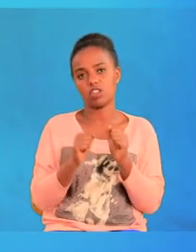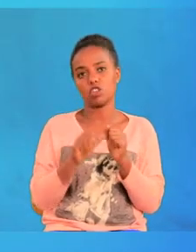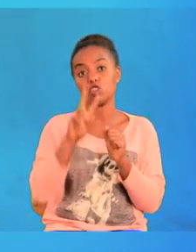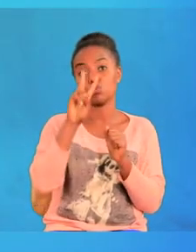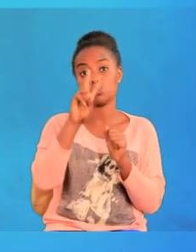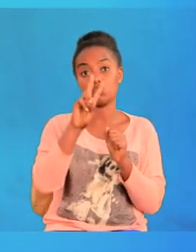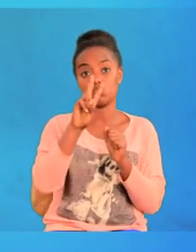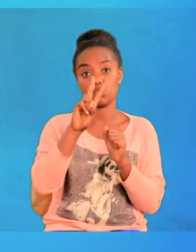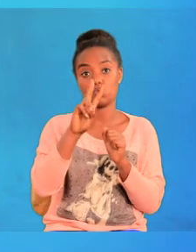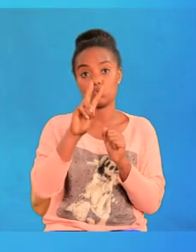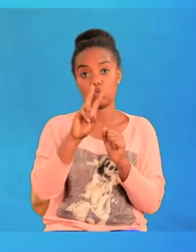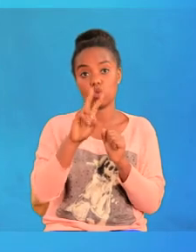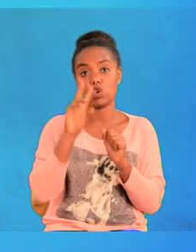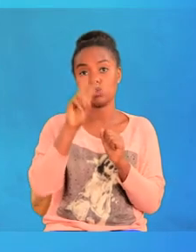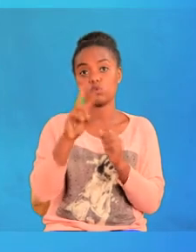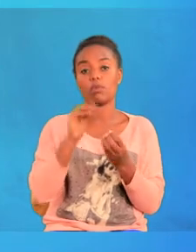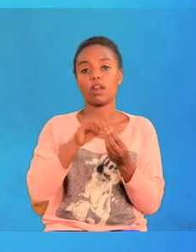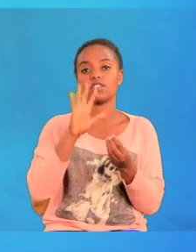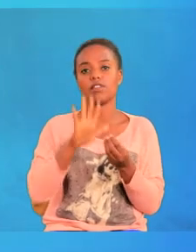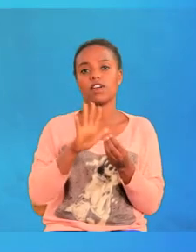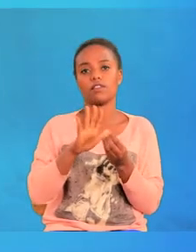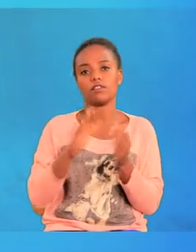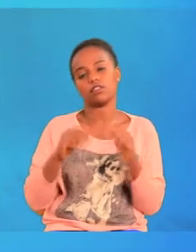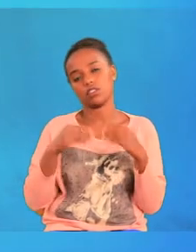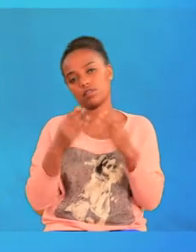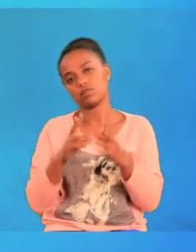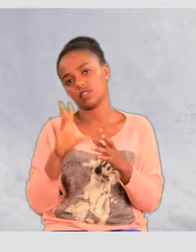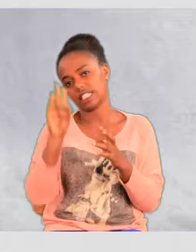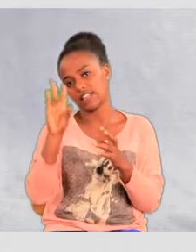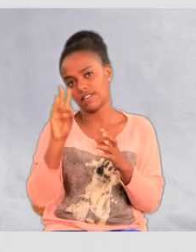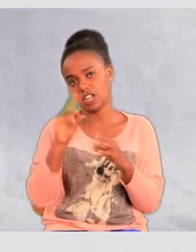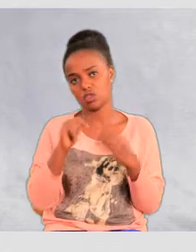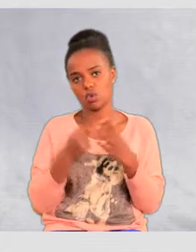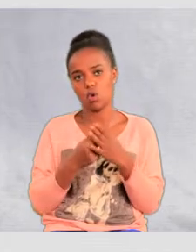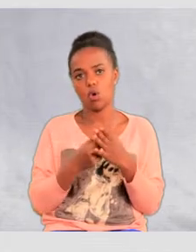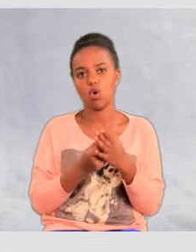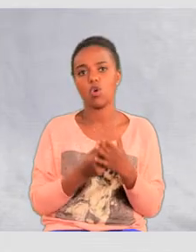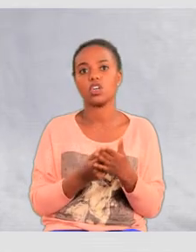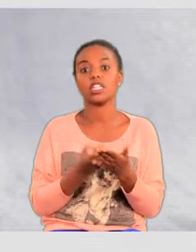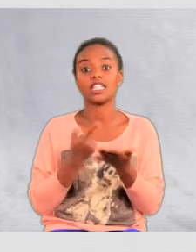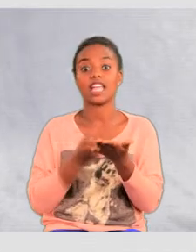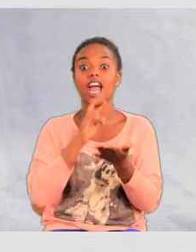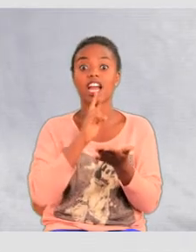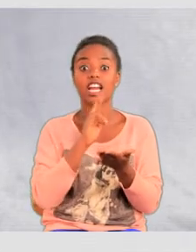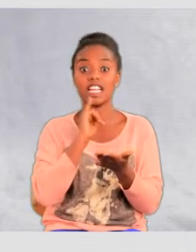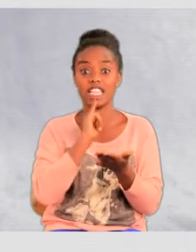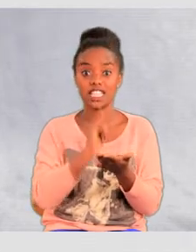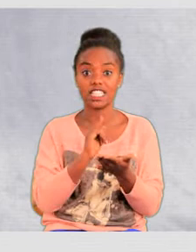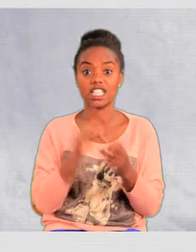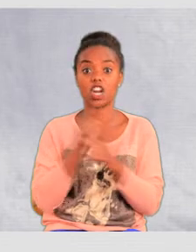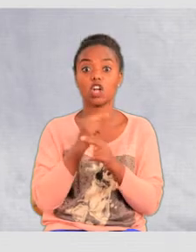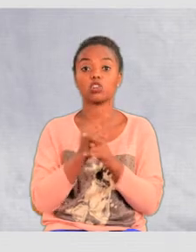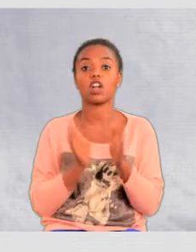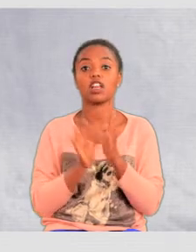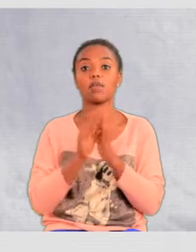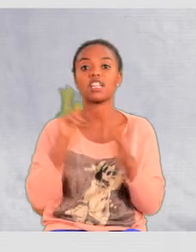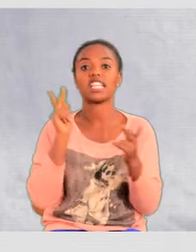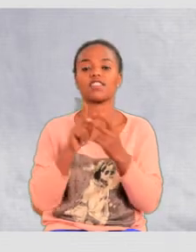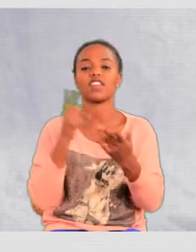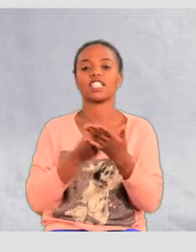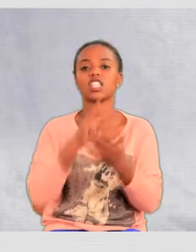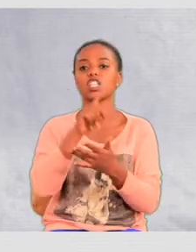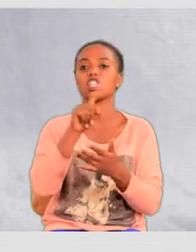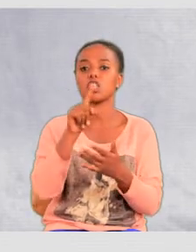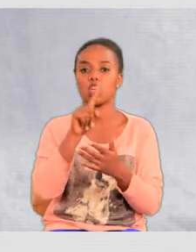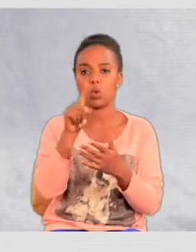2, 2 plus 5, it gives 7. It's true. Therefore, there is a natural number satisfying this equation. So